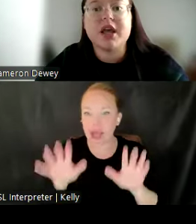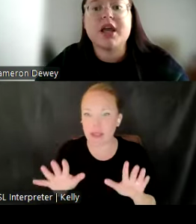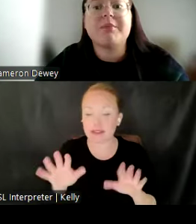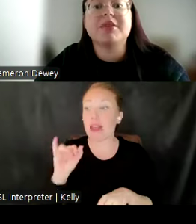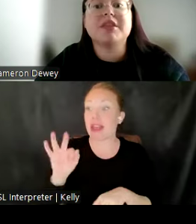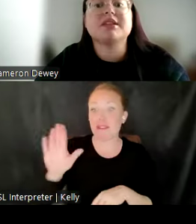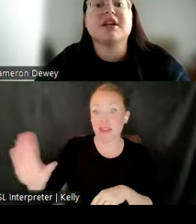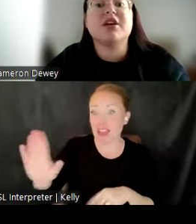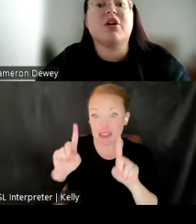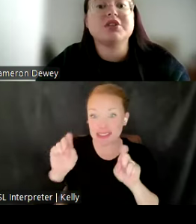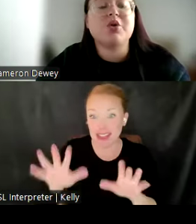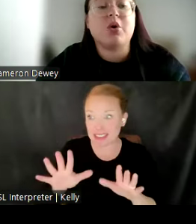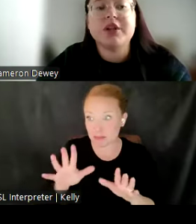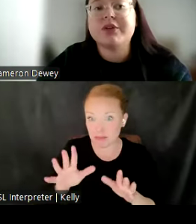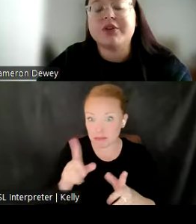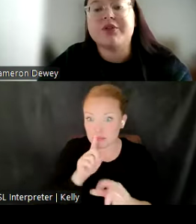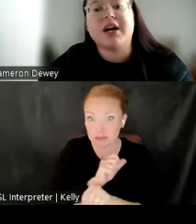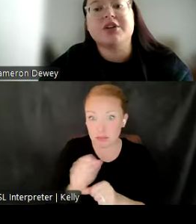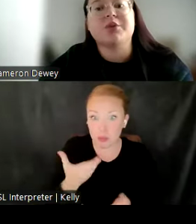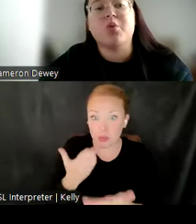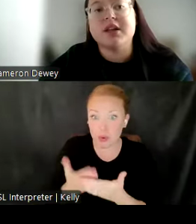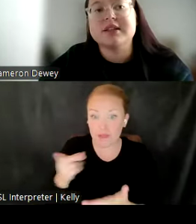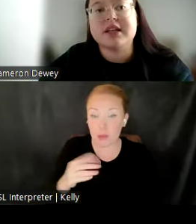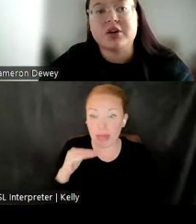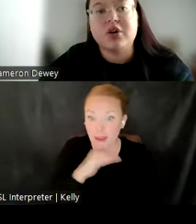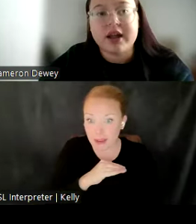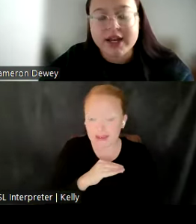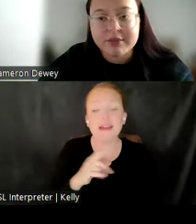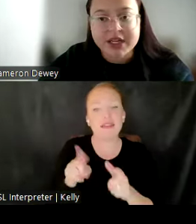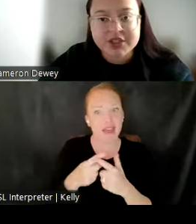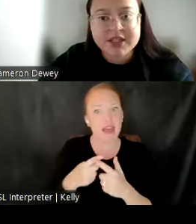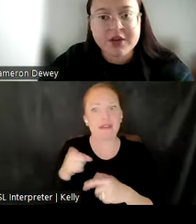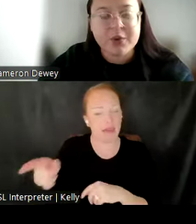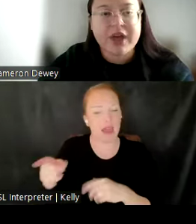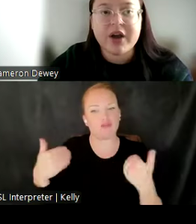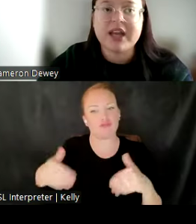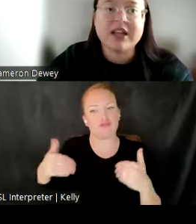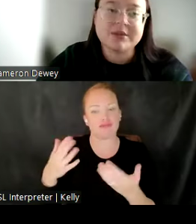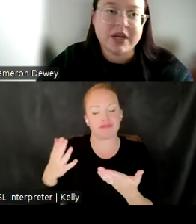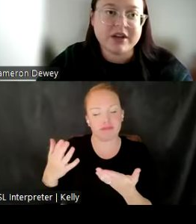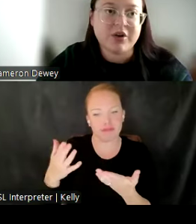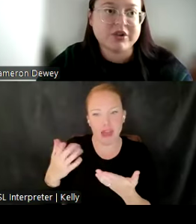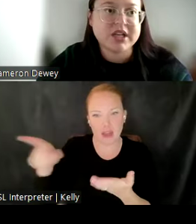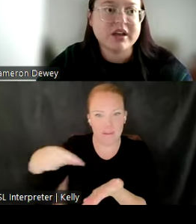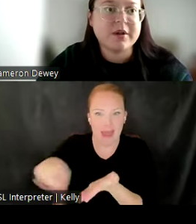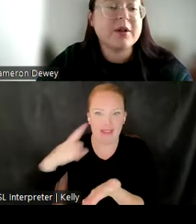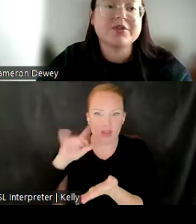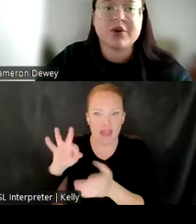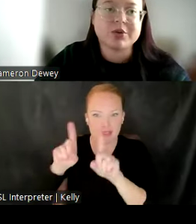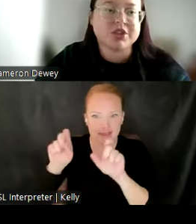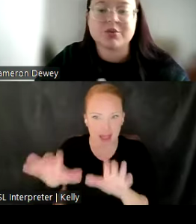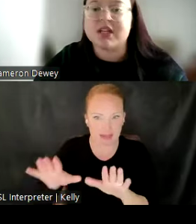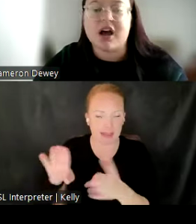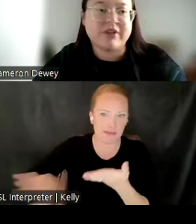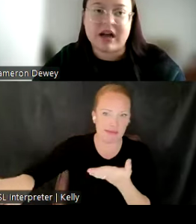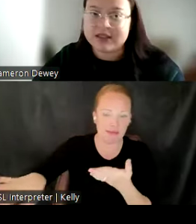report. But this study also only reviewed files from one single unnamed agency without any independent oversight,